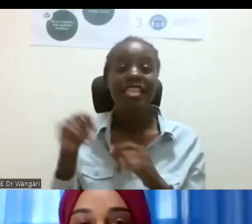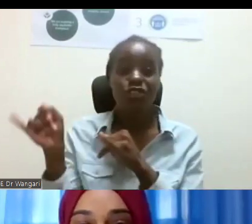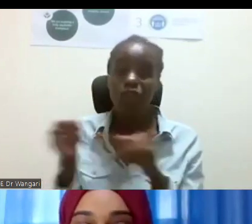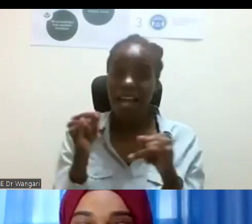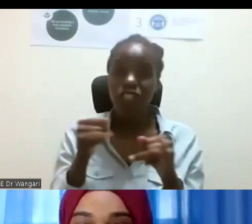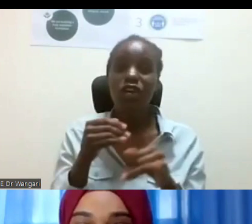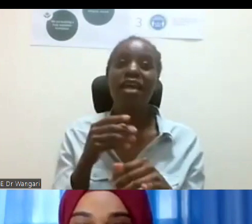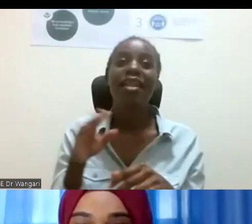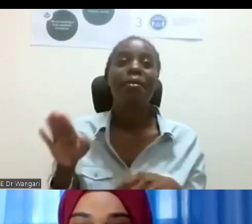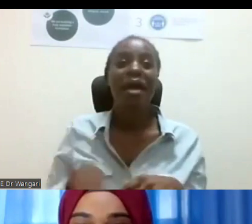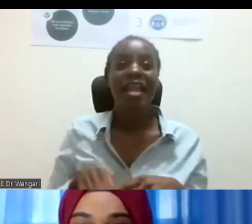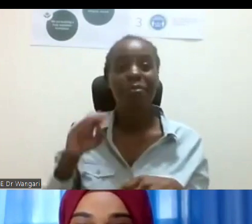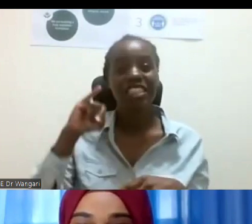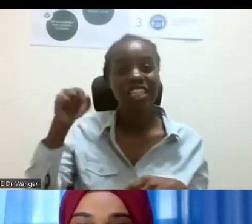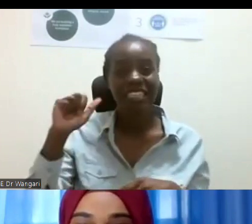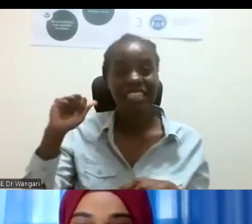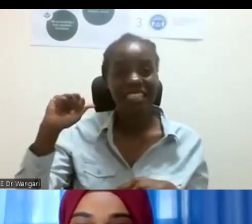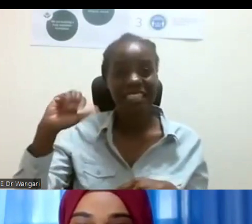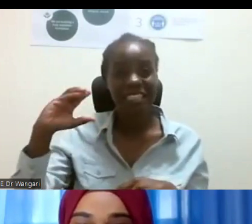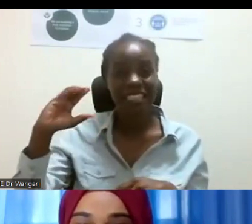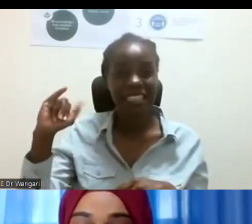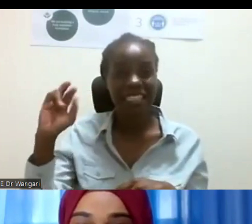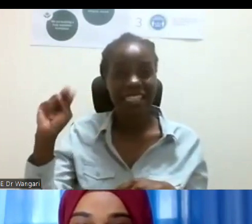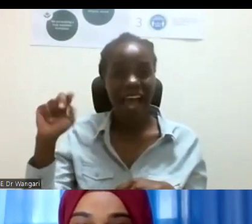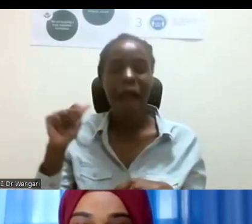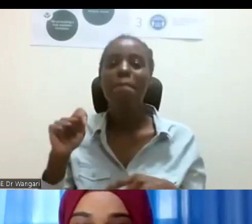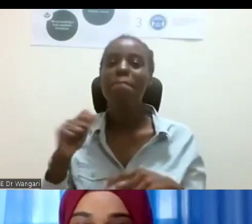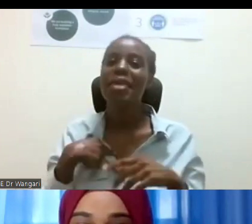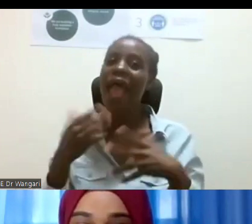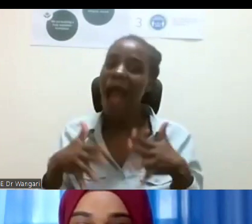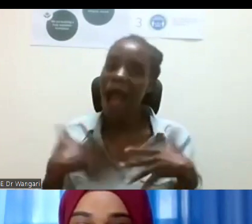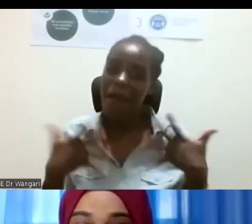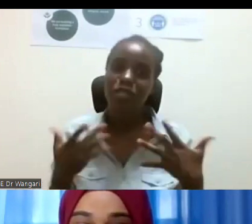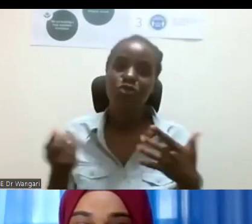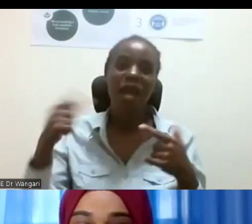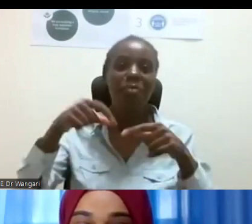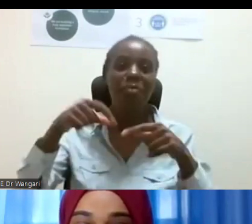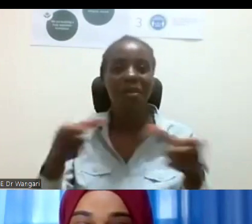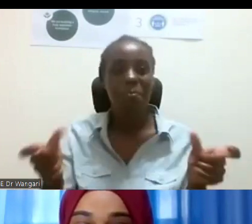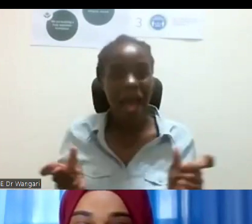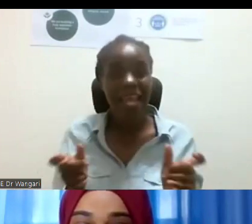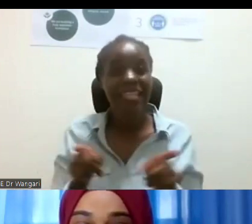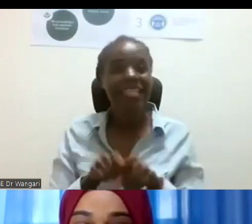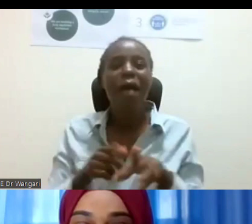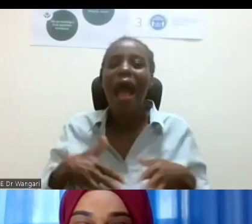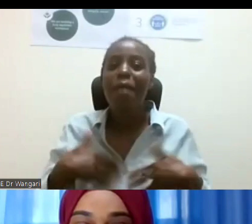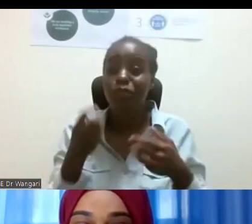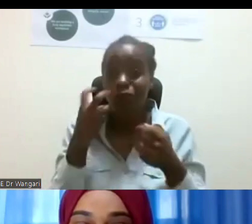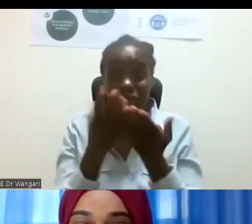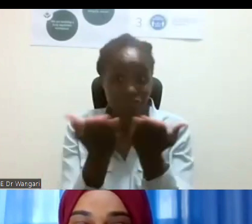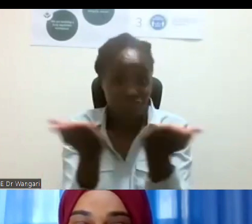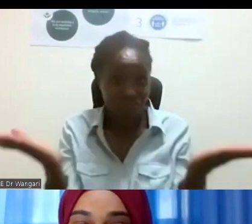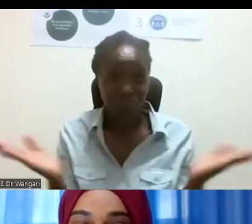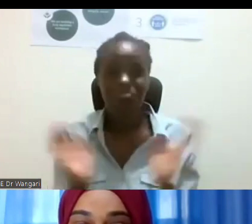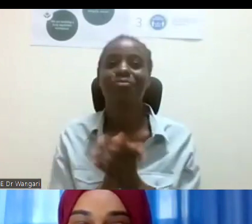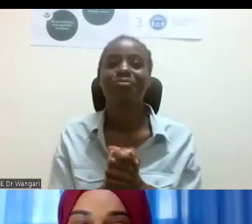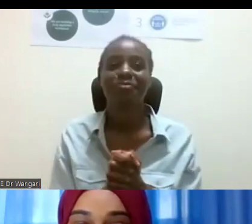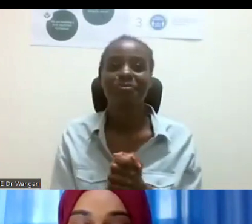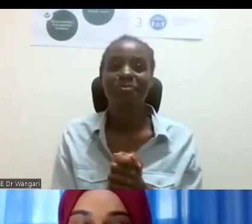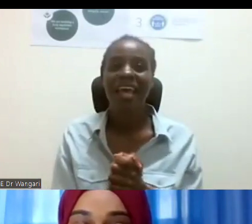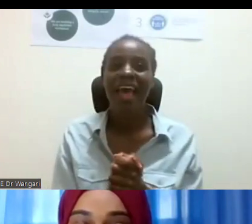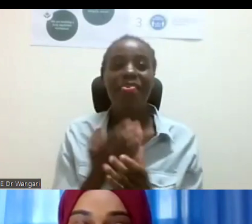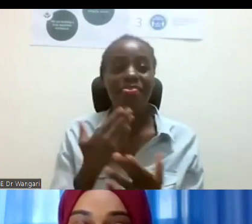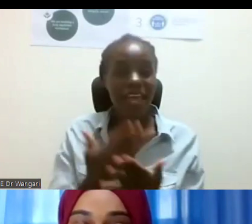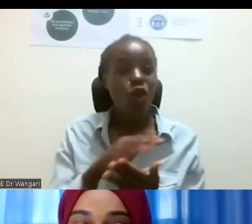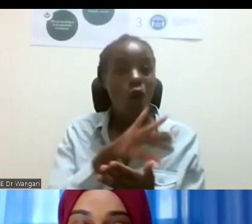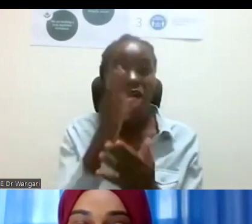I'm so happy to be here as part of this panel, and I'm so happy to see all of you. Thank you, Girl Generation, and all the other partners for